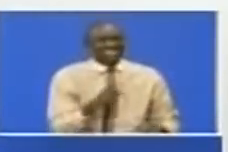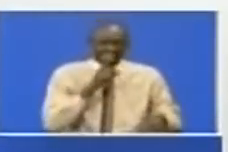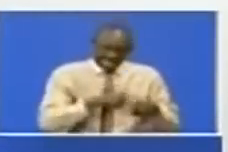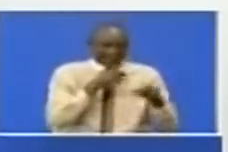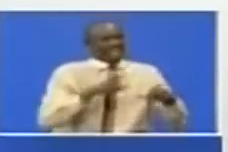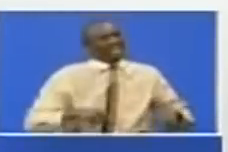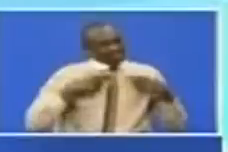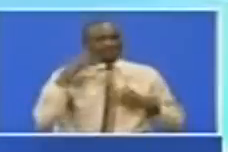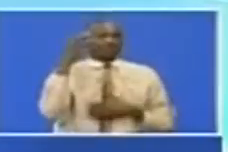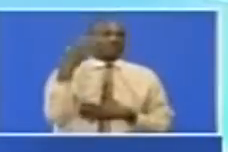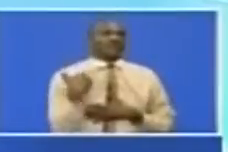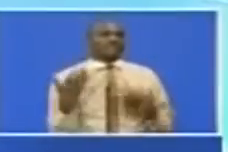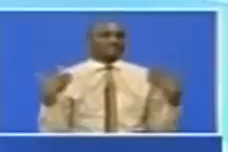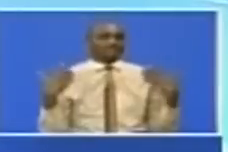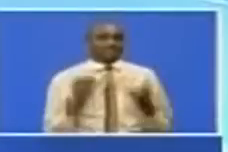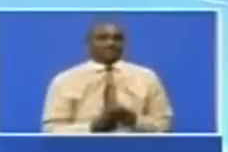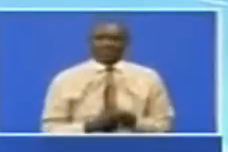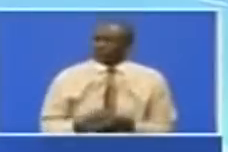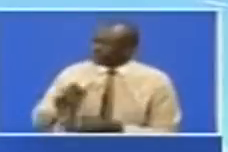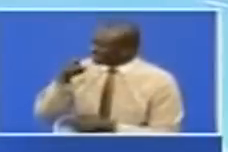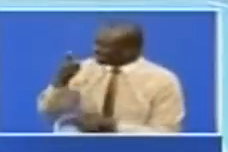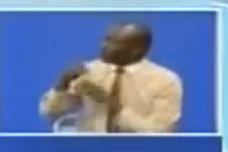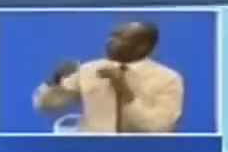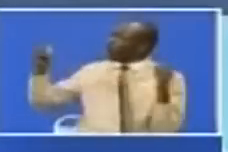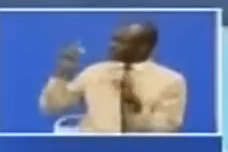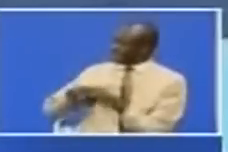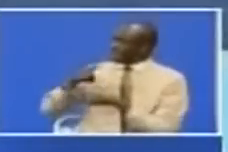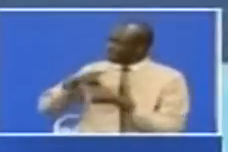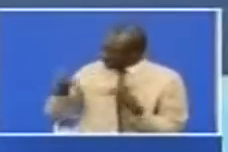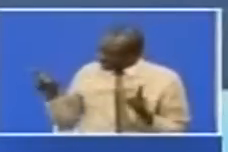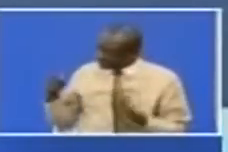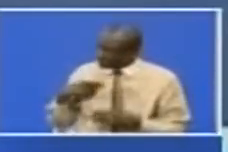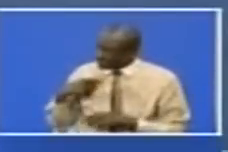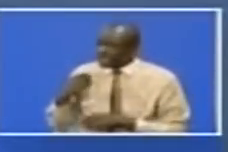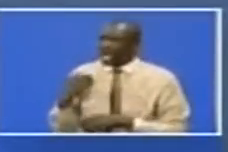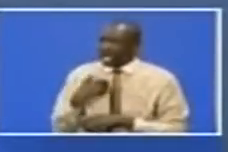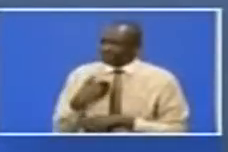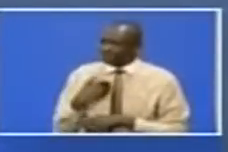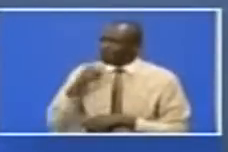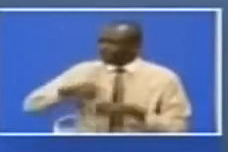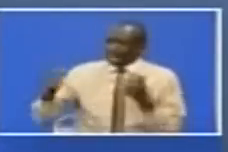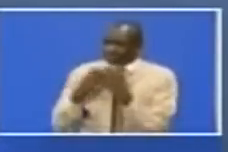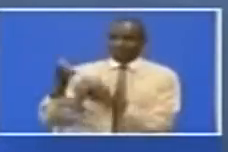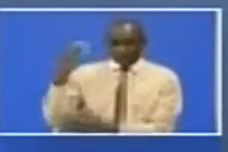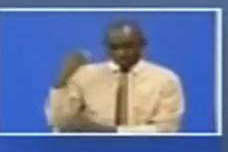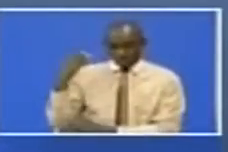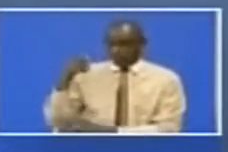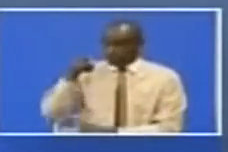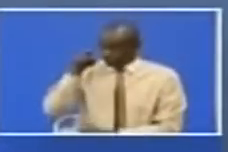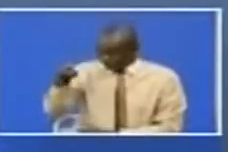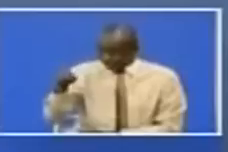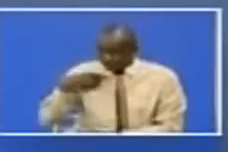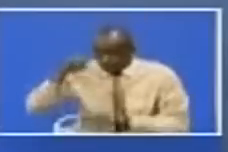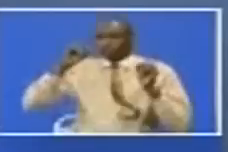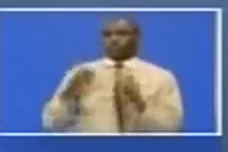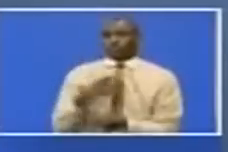that. Yes, yes. And you have been there for such a long time, but there's one thing that happened, you know, an incident that happened, and you know, you mm-hmm. came to the limelight,